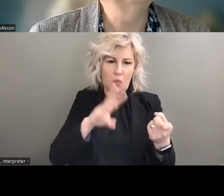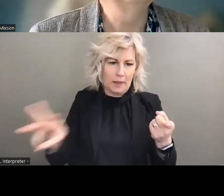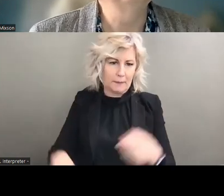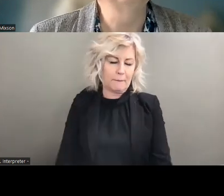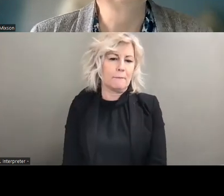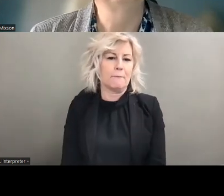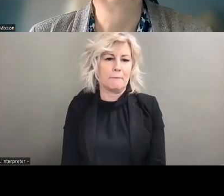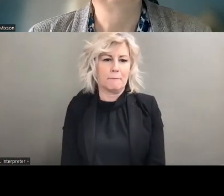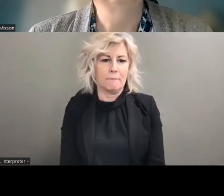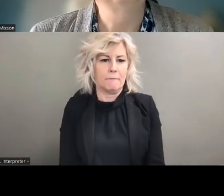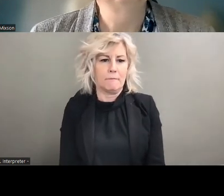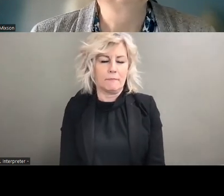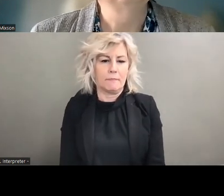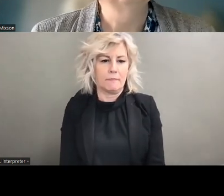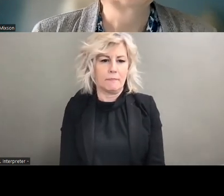slide.